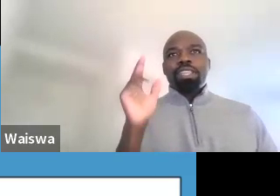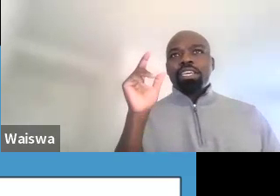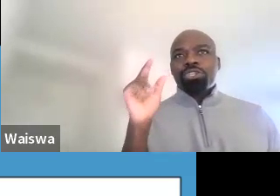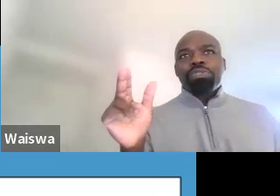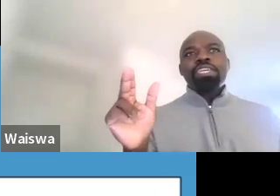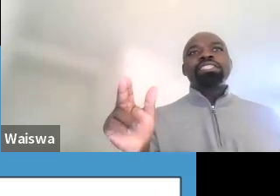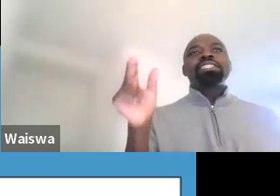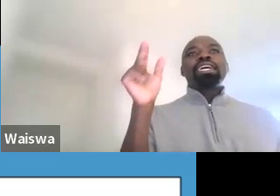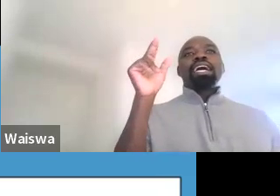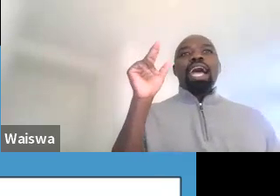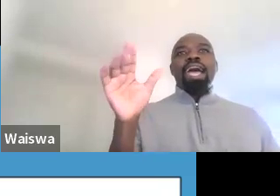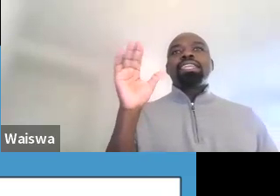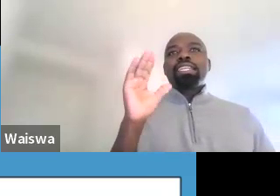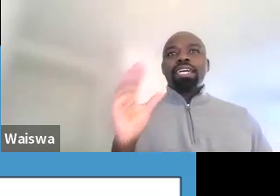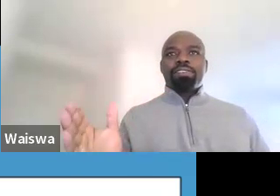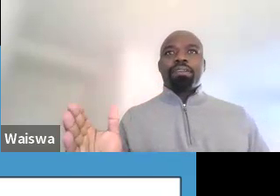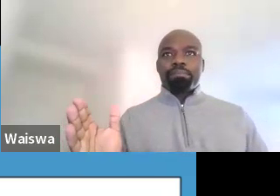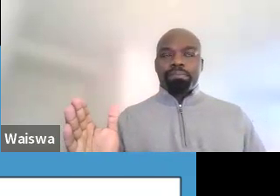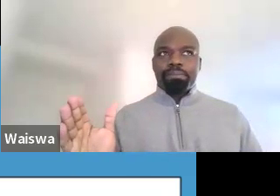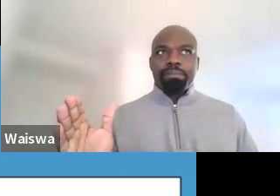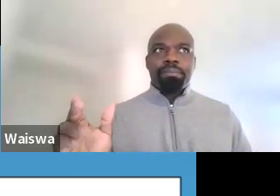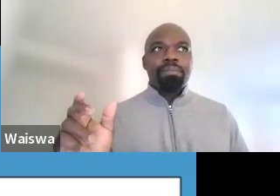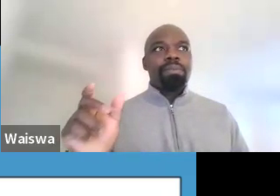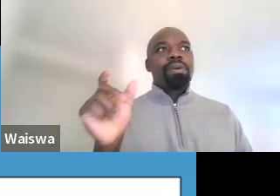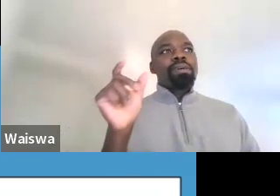do. There are two things, and that's it.